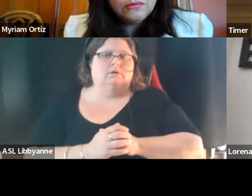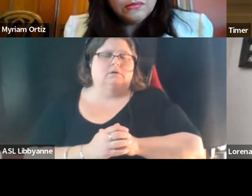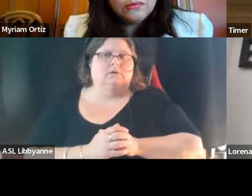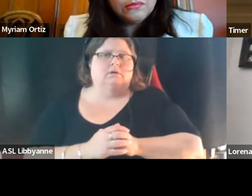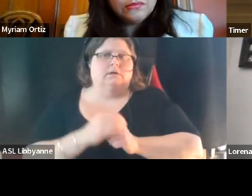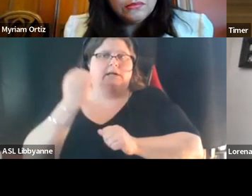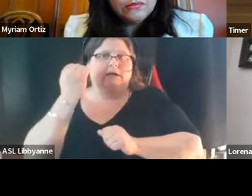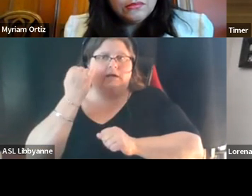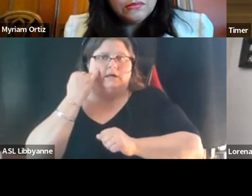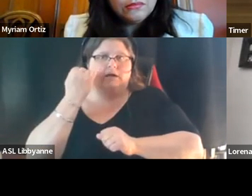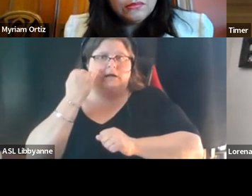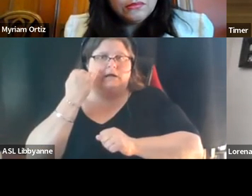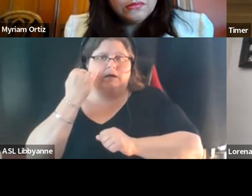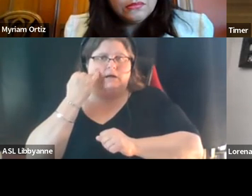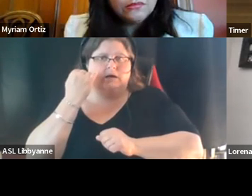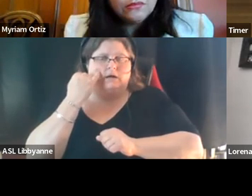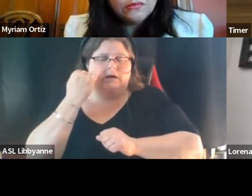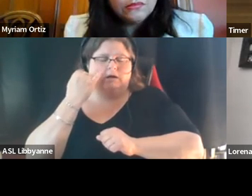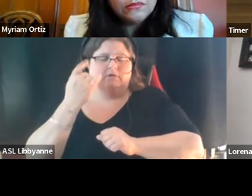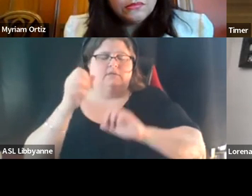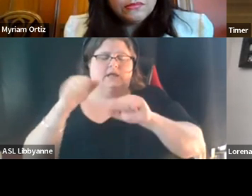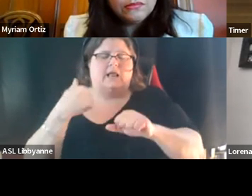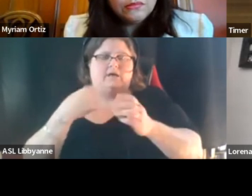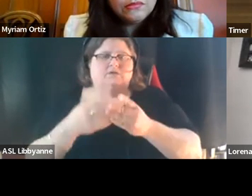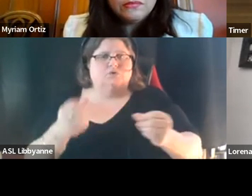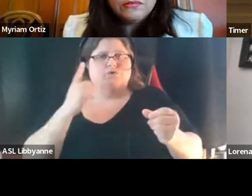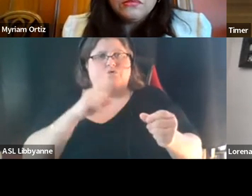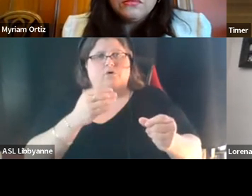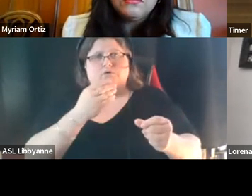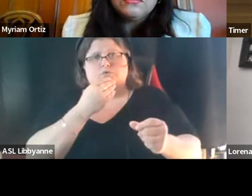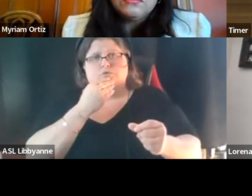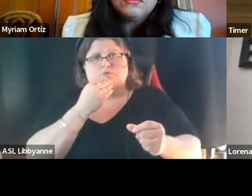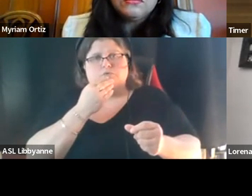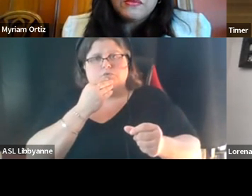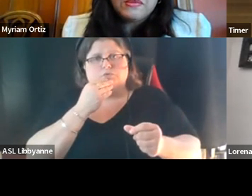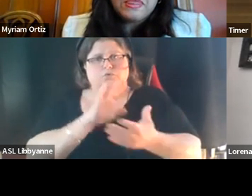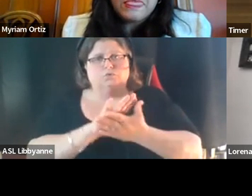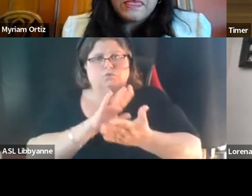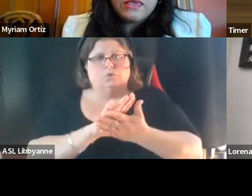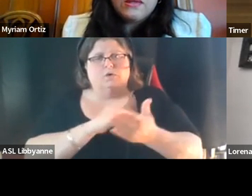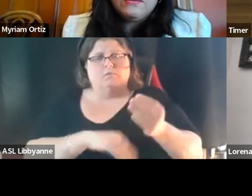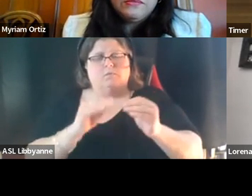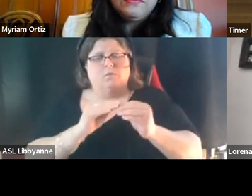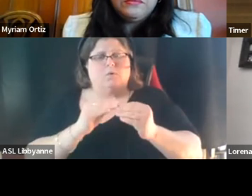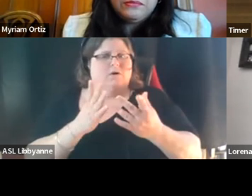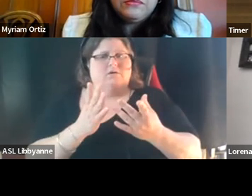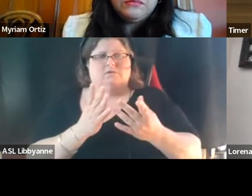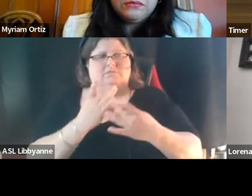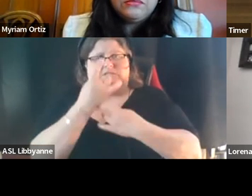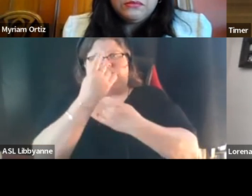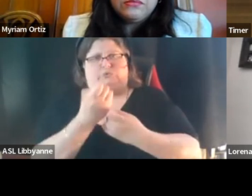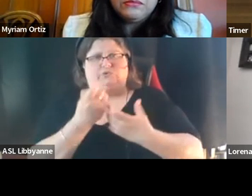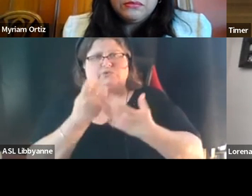If there can be bring a solution for school meals to make it a little bit more appealing for the students, because at the